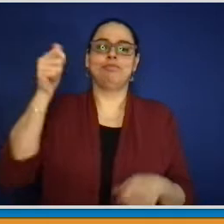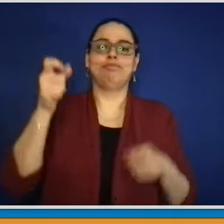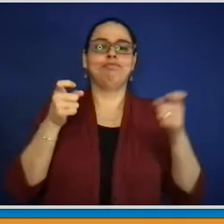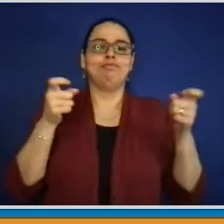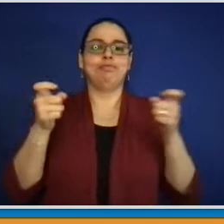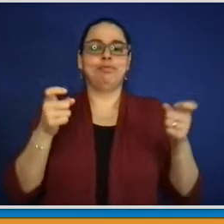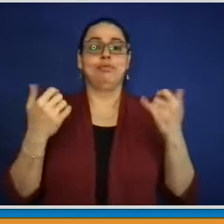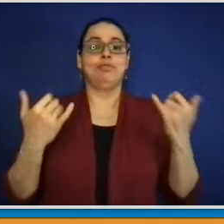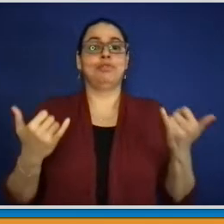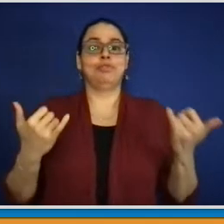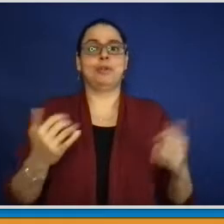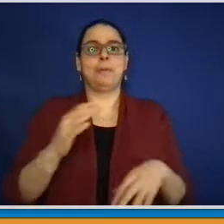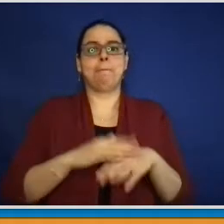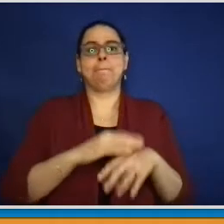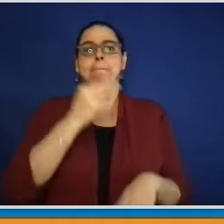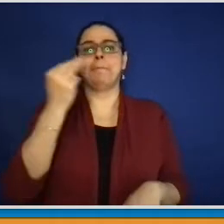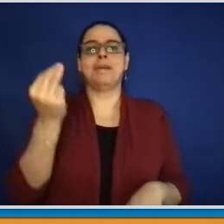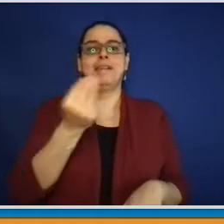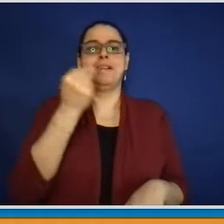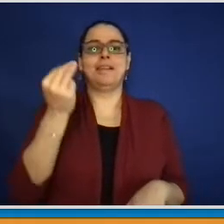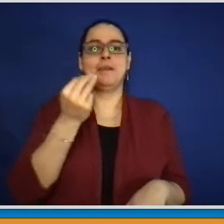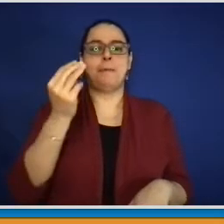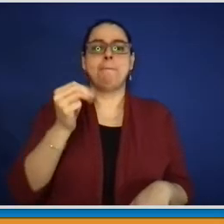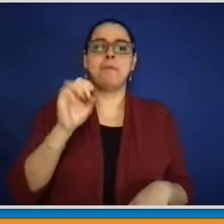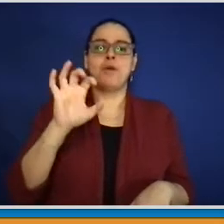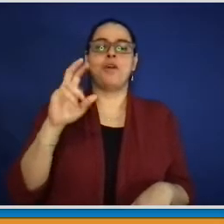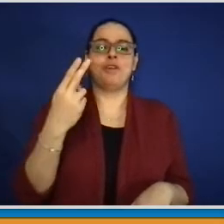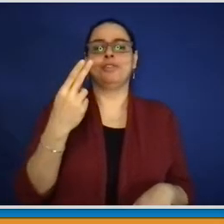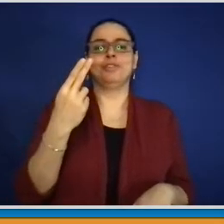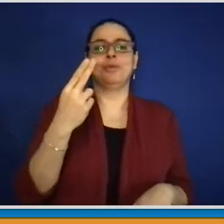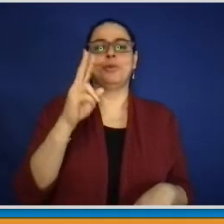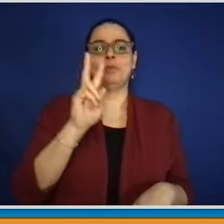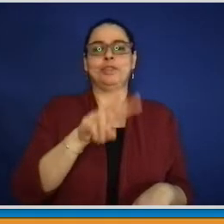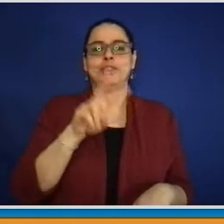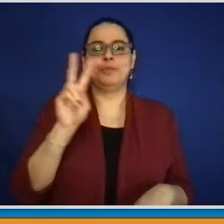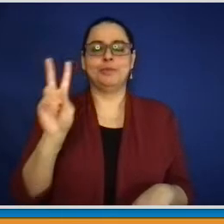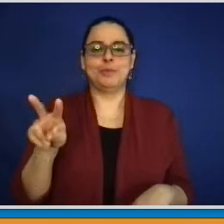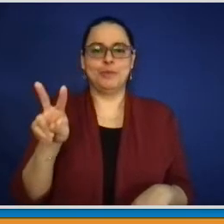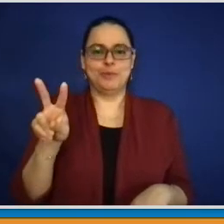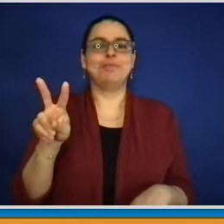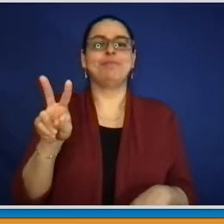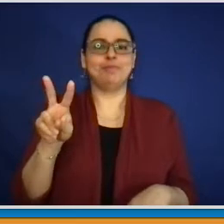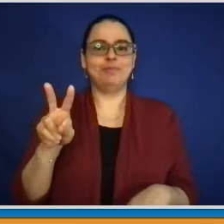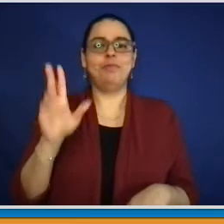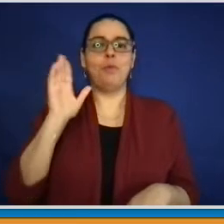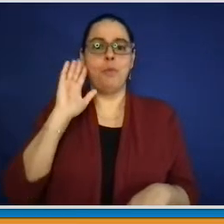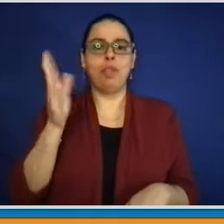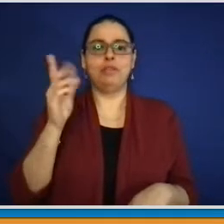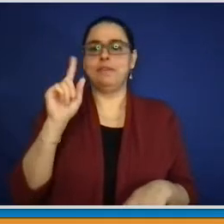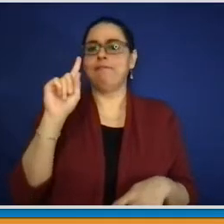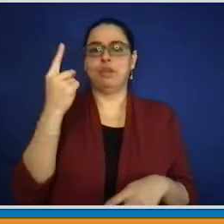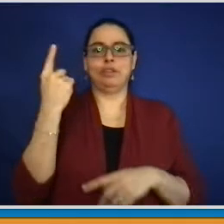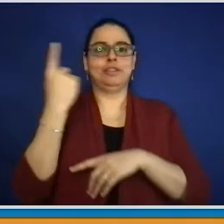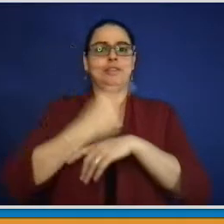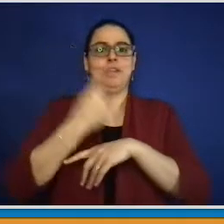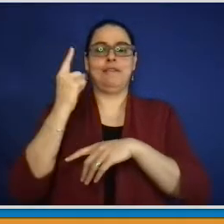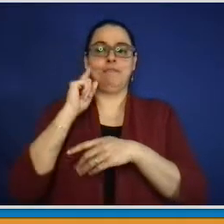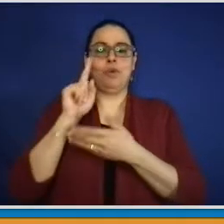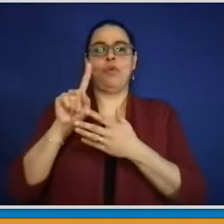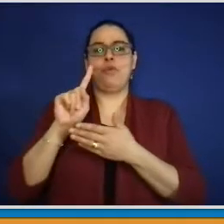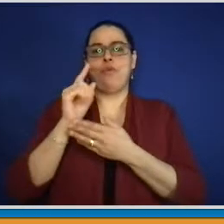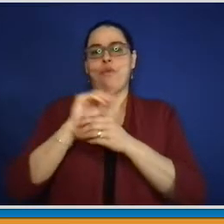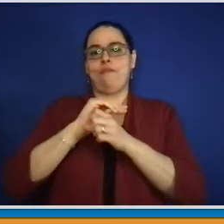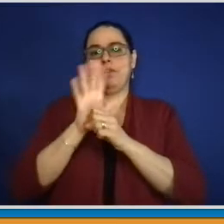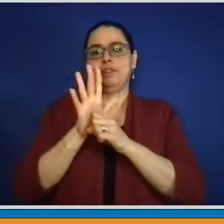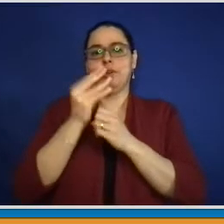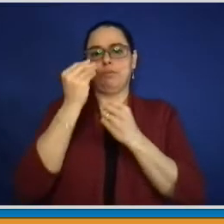22nd, for the first of our two updates for this week on the coronavirus outbreak here in Westchester County. I'm joined, as I always am, by our Deputy